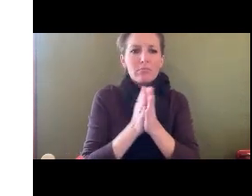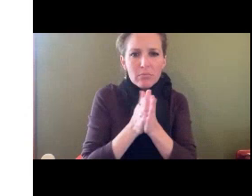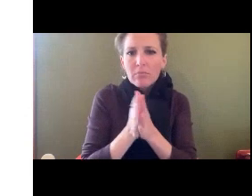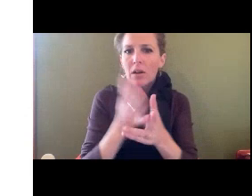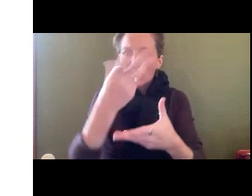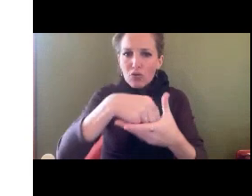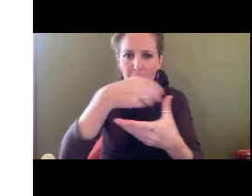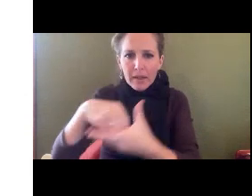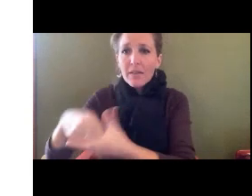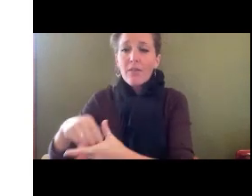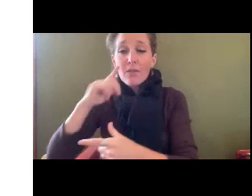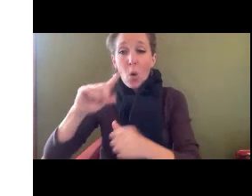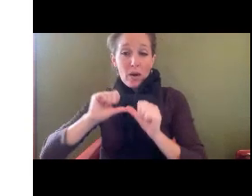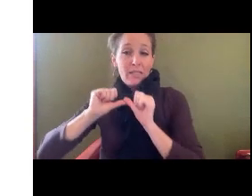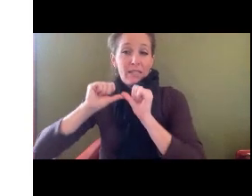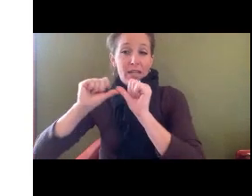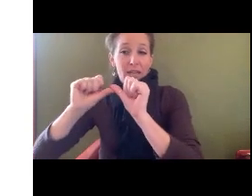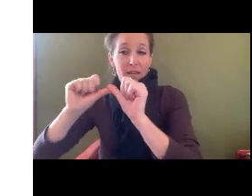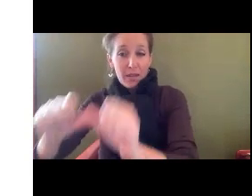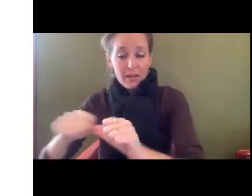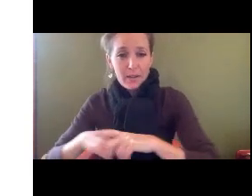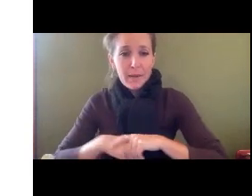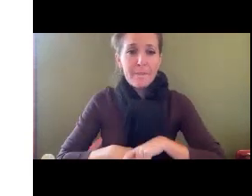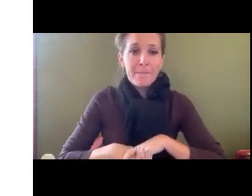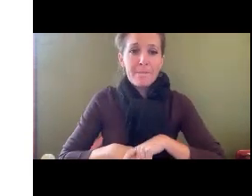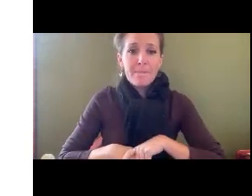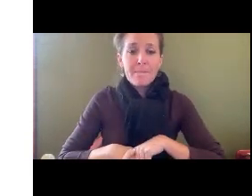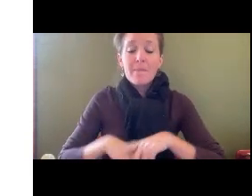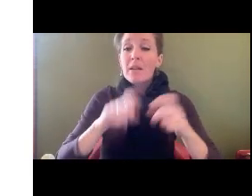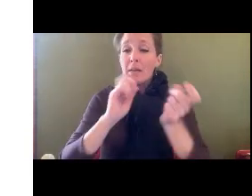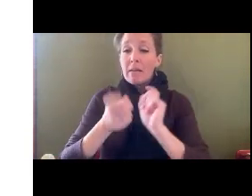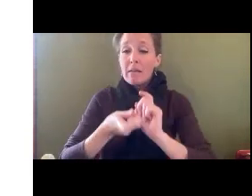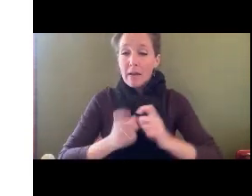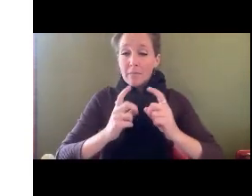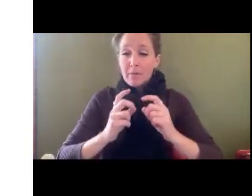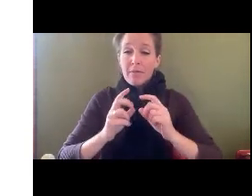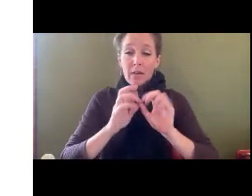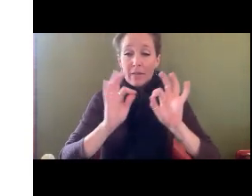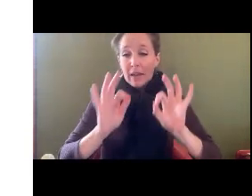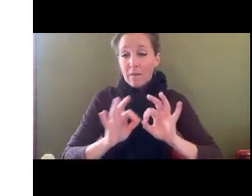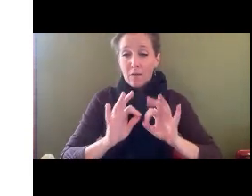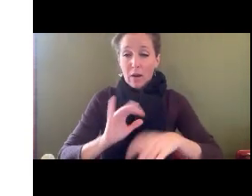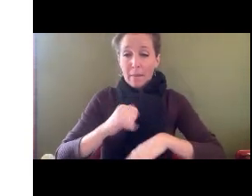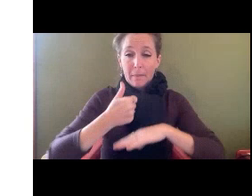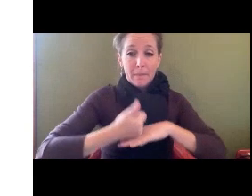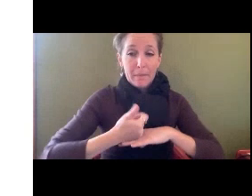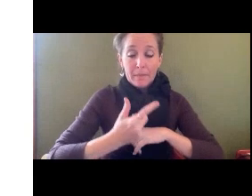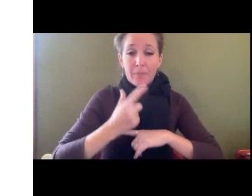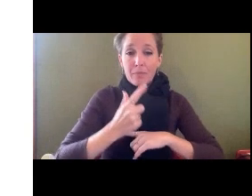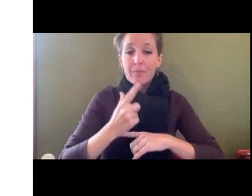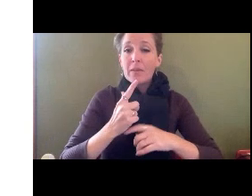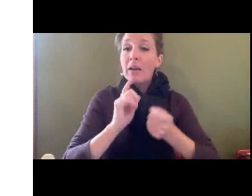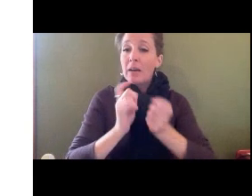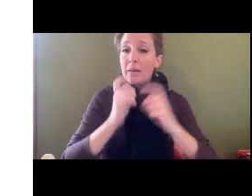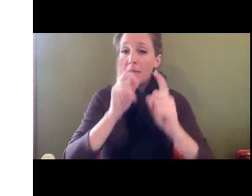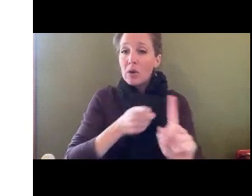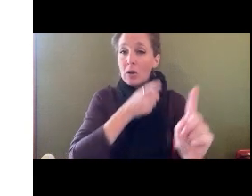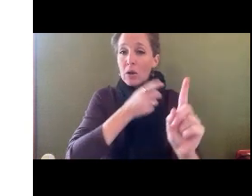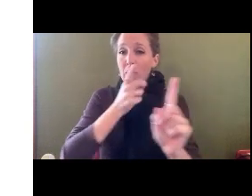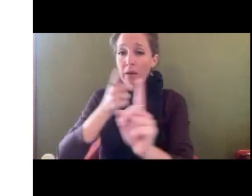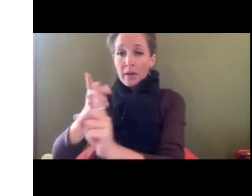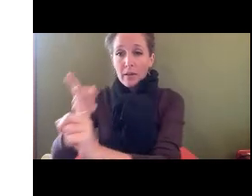development. This adopted framework includes voluntary targets, with one on climate resilient food